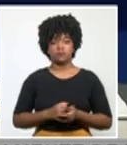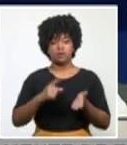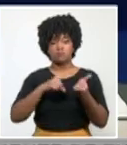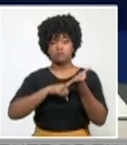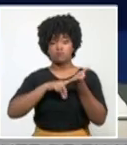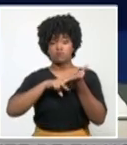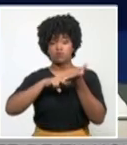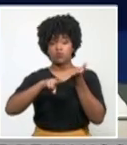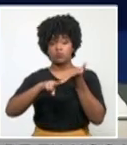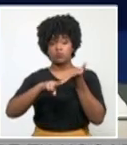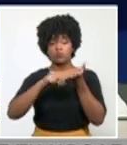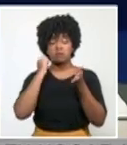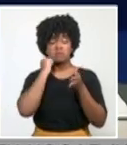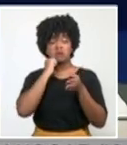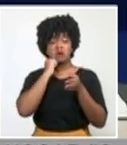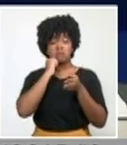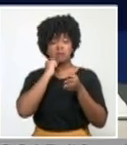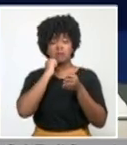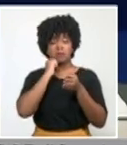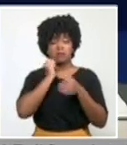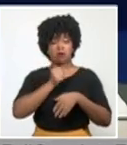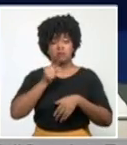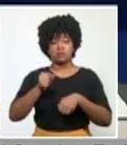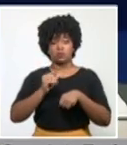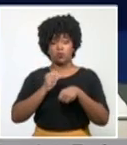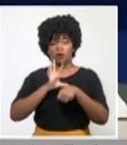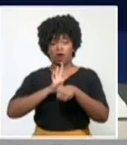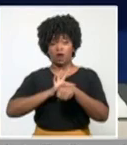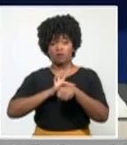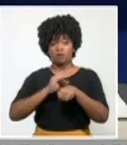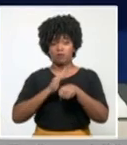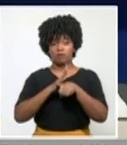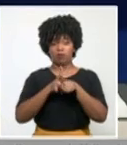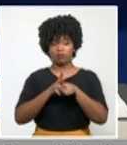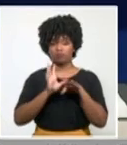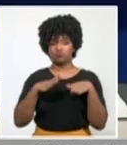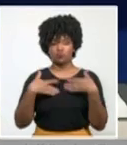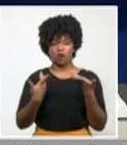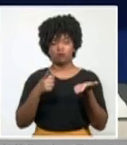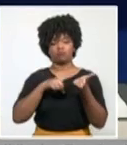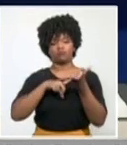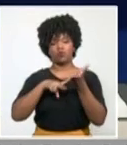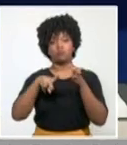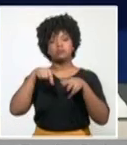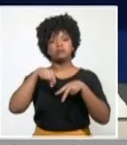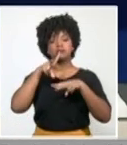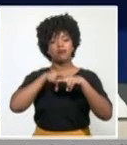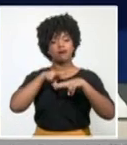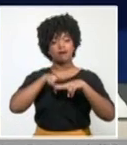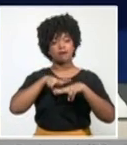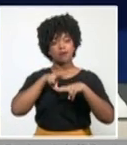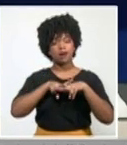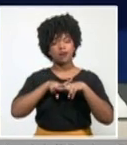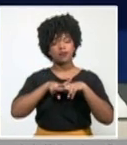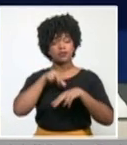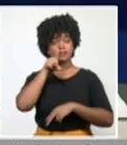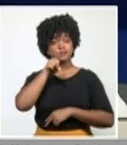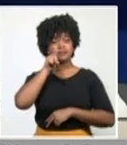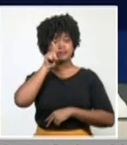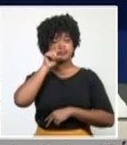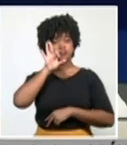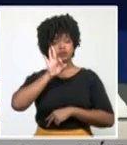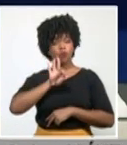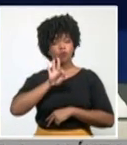The provinces with the most amount of cases are Havana with 18, Holguín with 12, and Villa Clara with